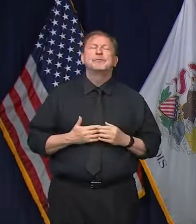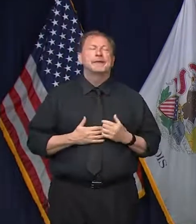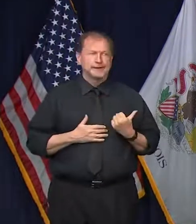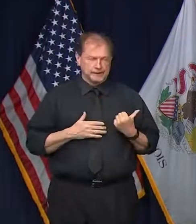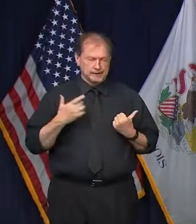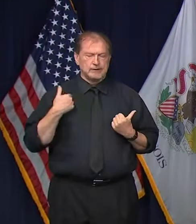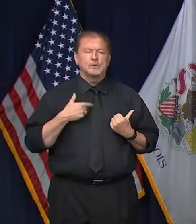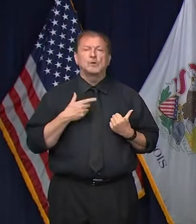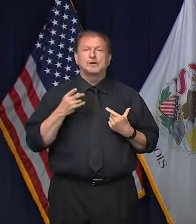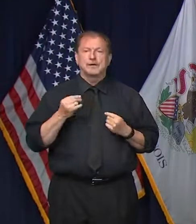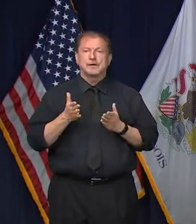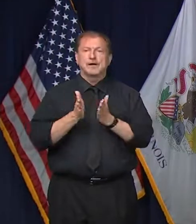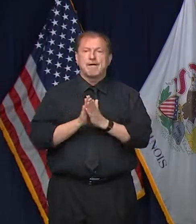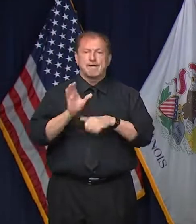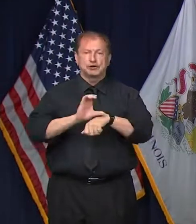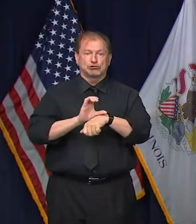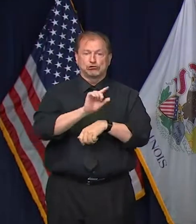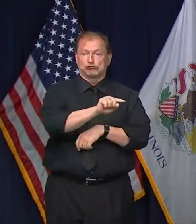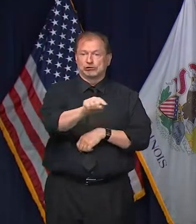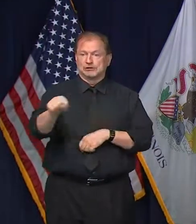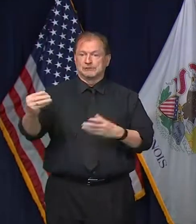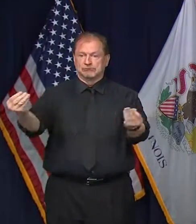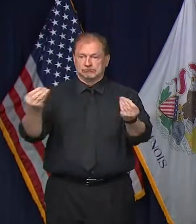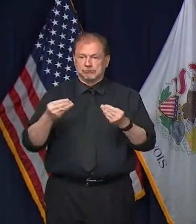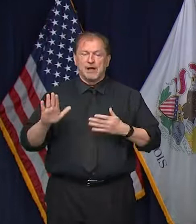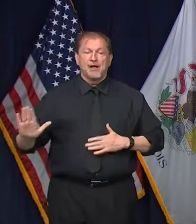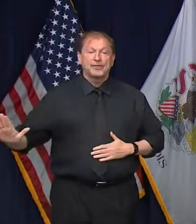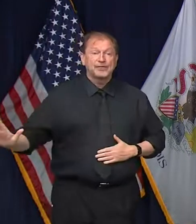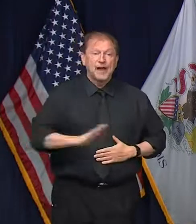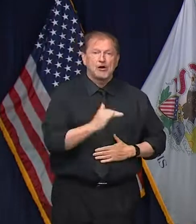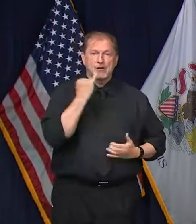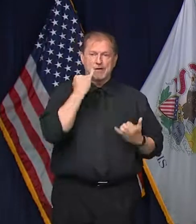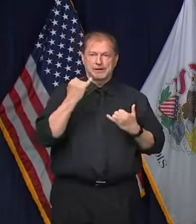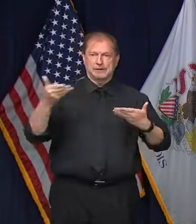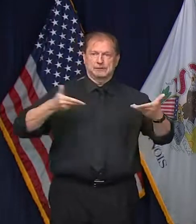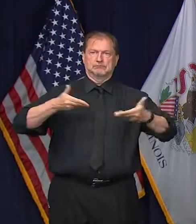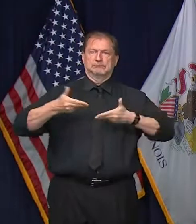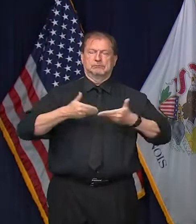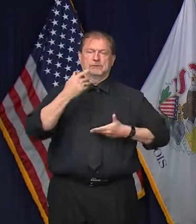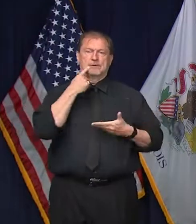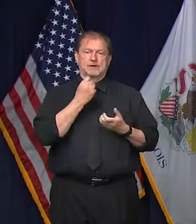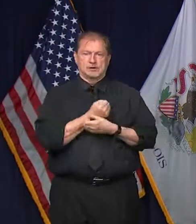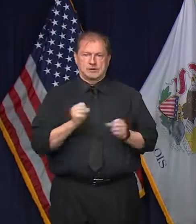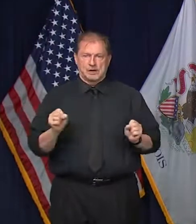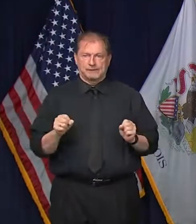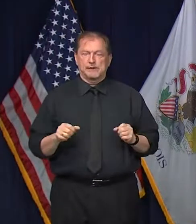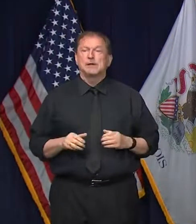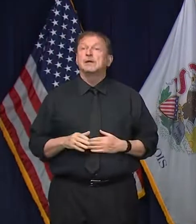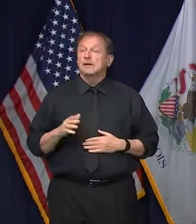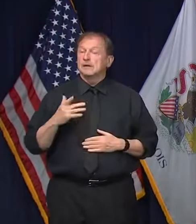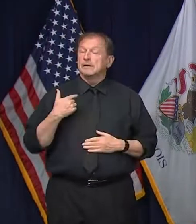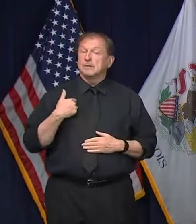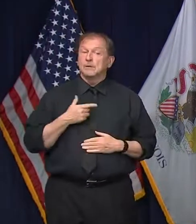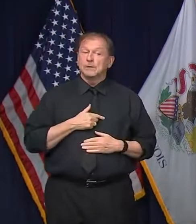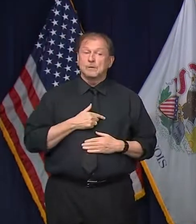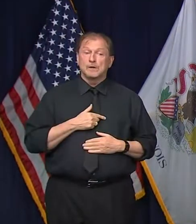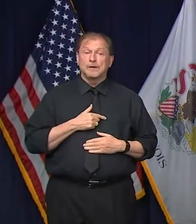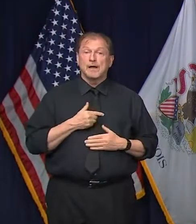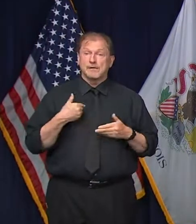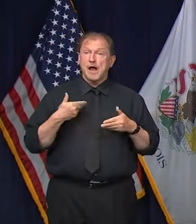asked churches to come with their ideas about how they can do it safely. As you've seen, we have allowed